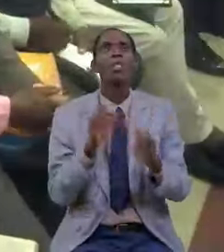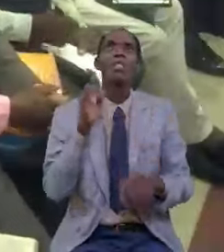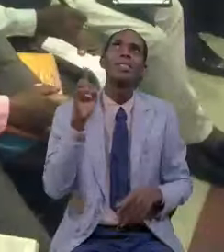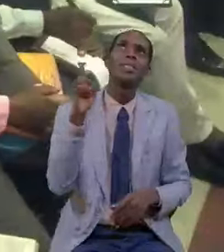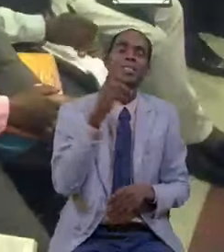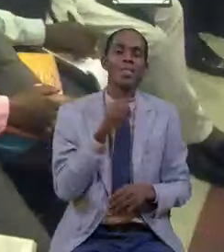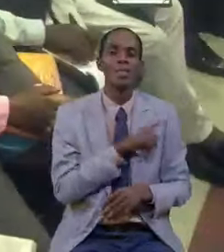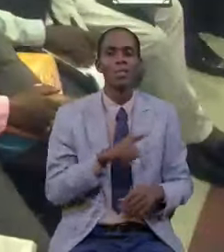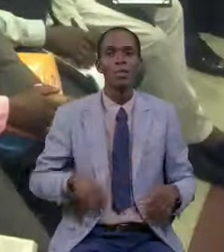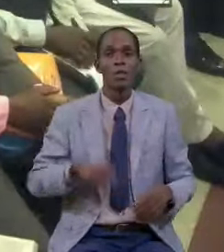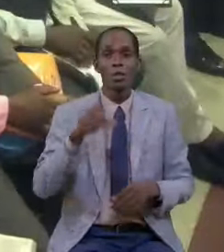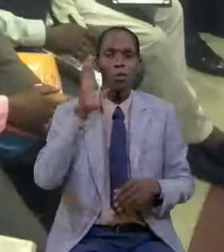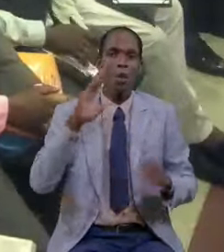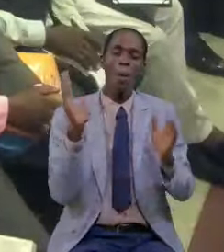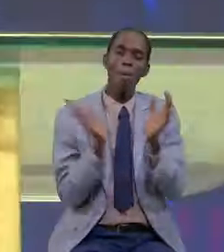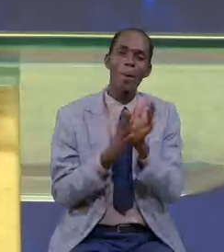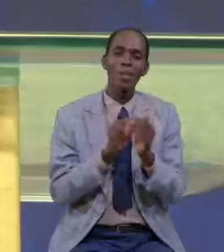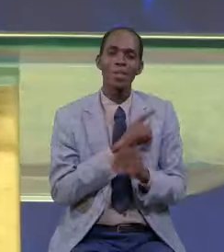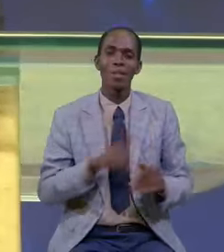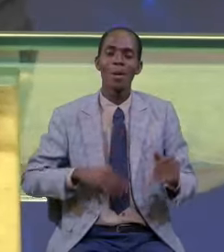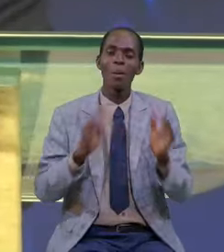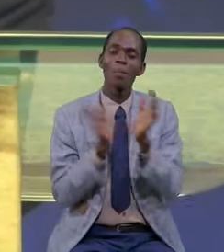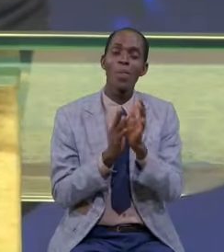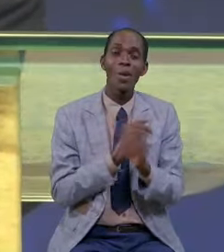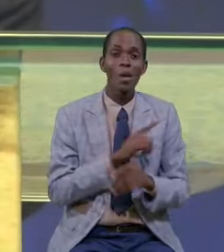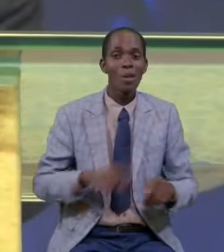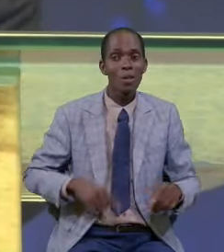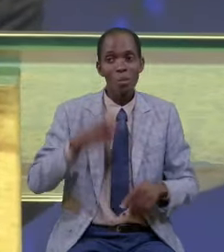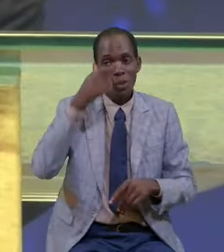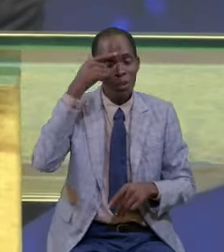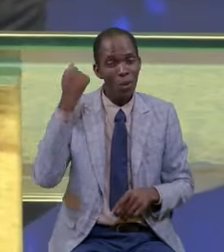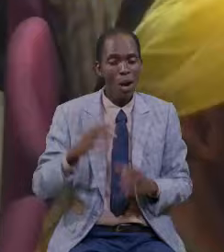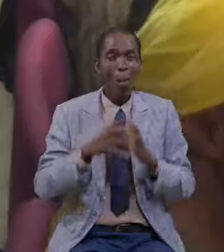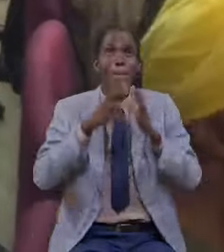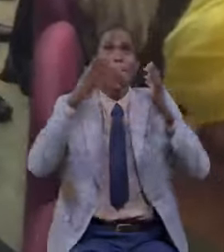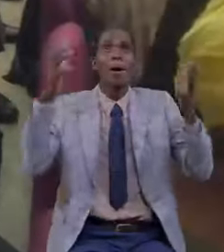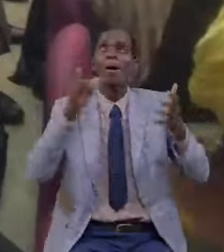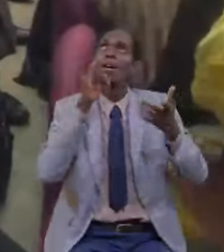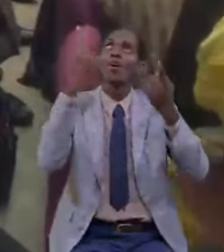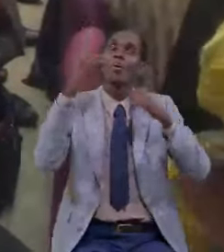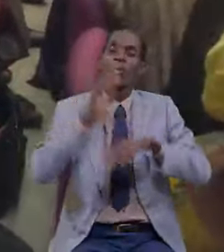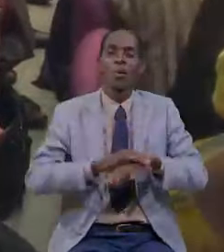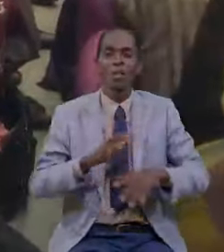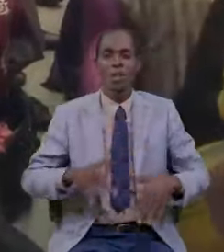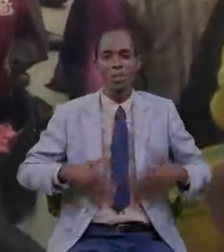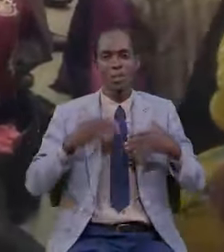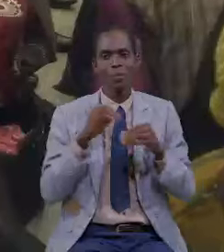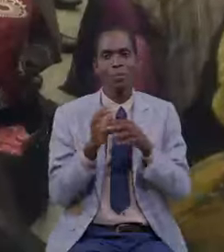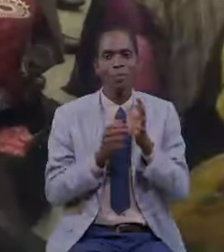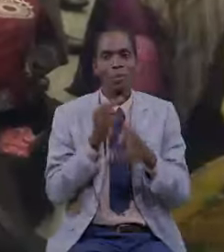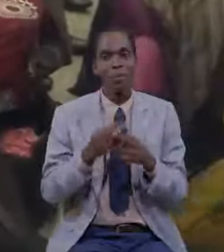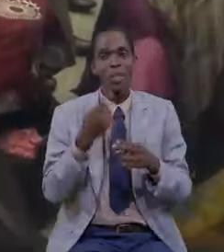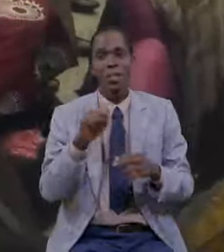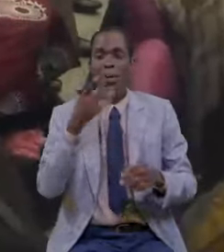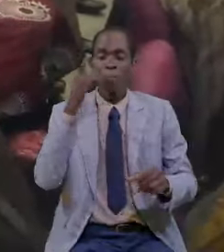the Lord, you will praise the Lord, you'll praise the Lord, because abundance is coming upon your life. The promises of God are